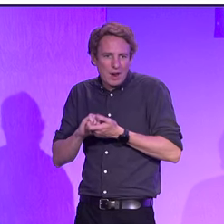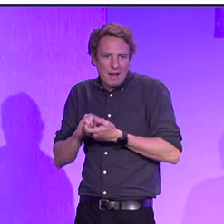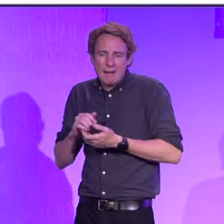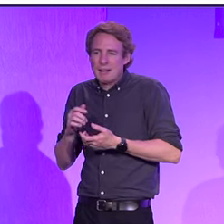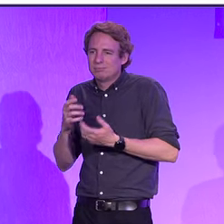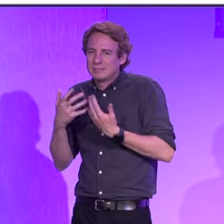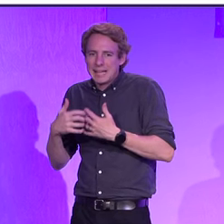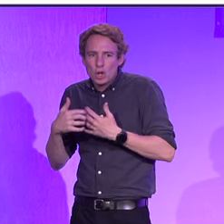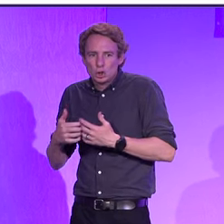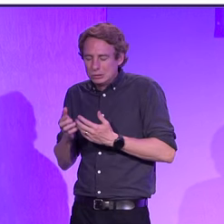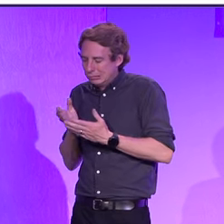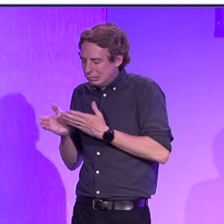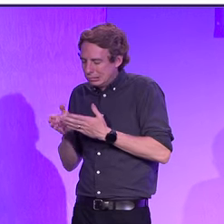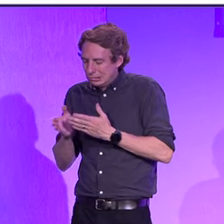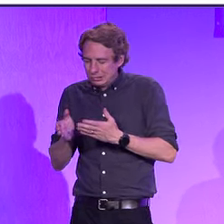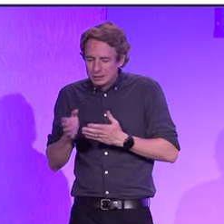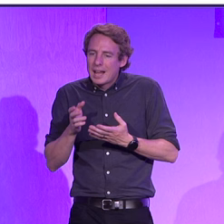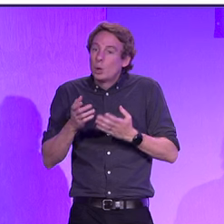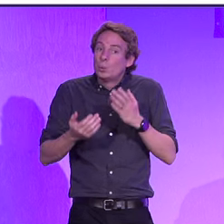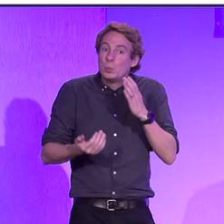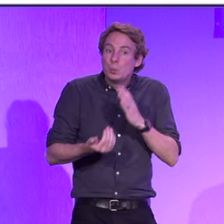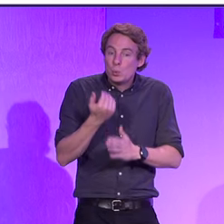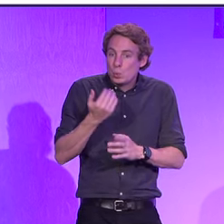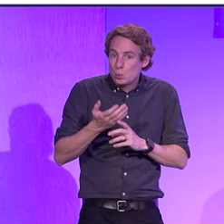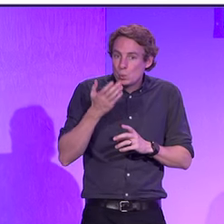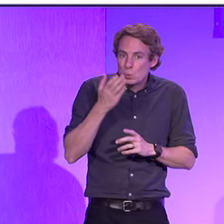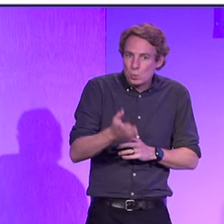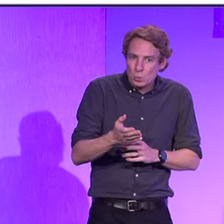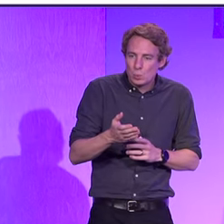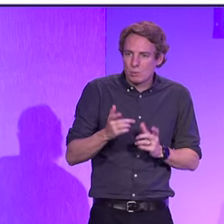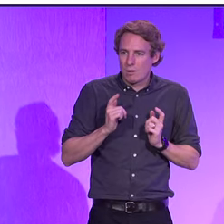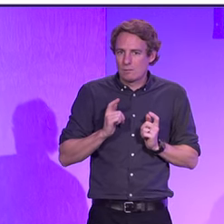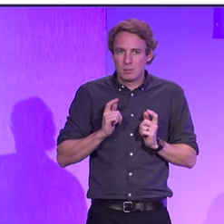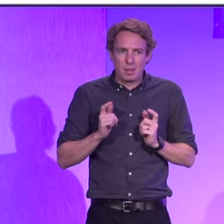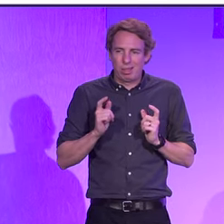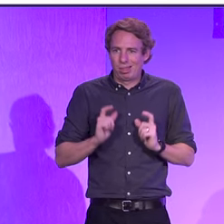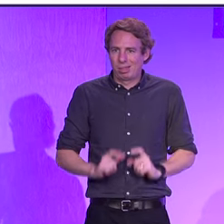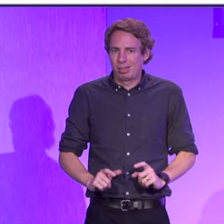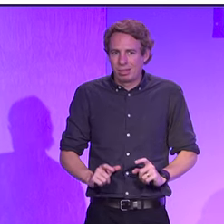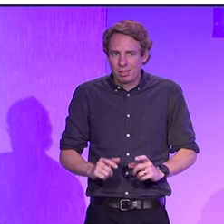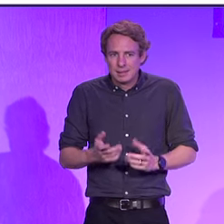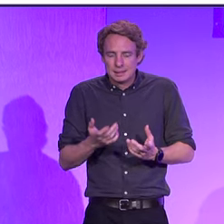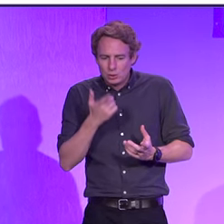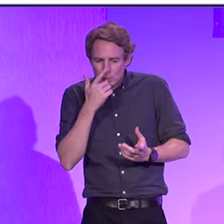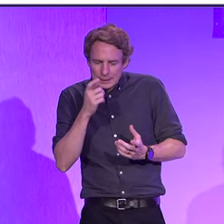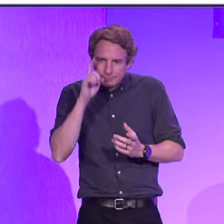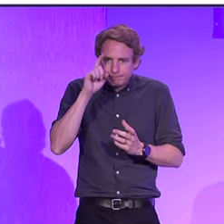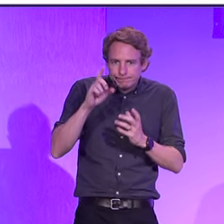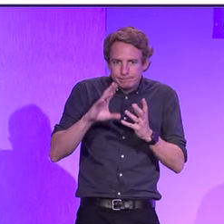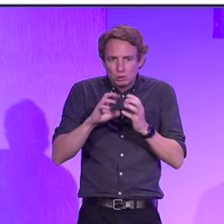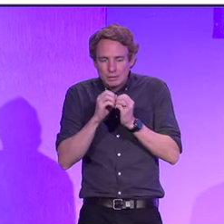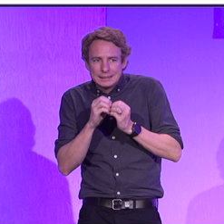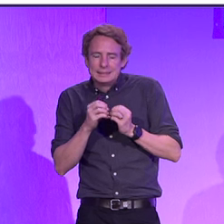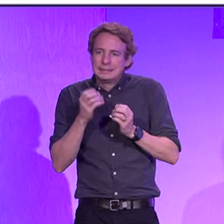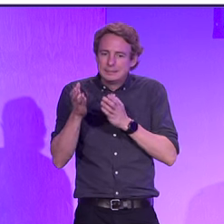something in common, and then once you're kind of comfortable in a space, you're able to really expand and, you know, get creative with